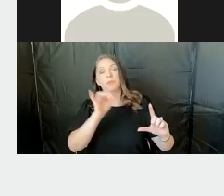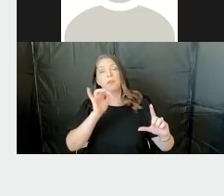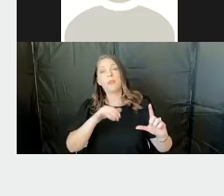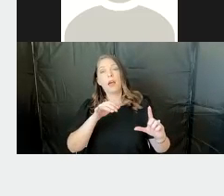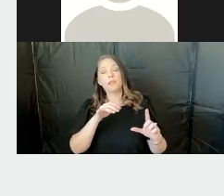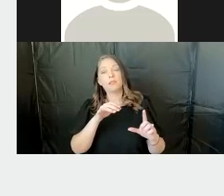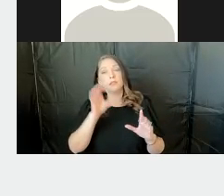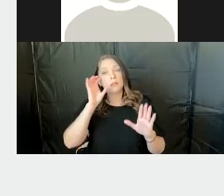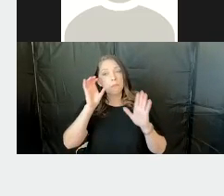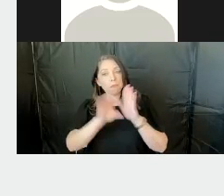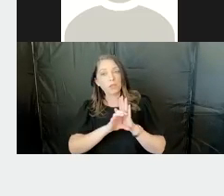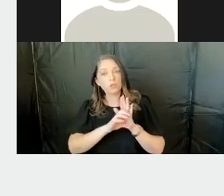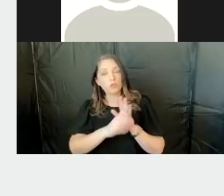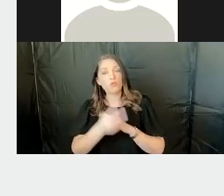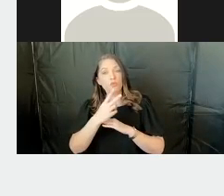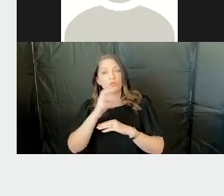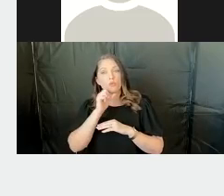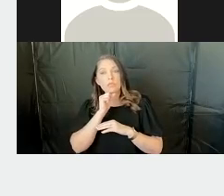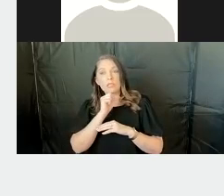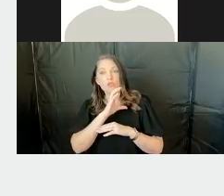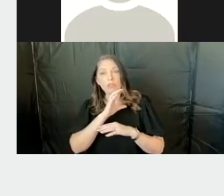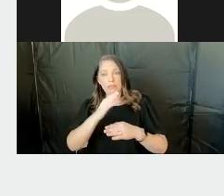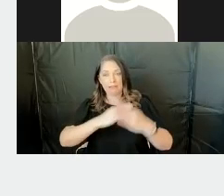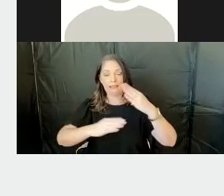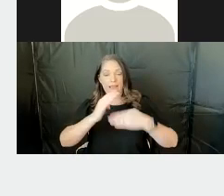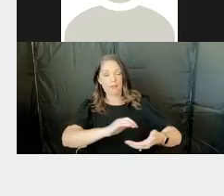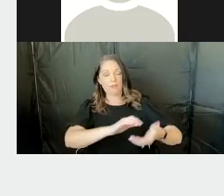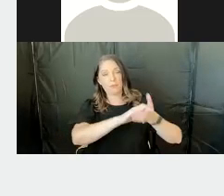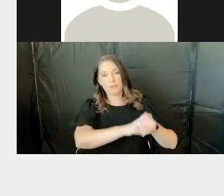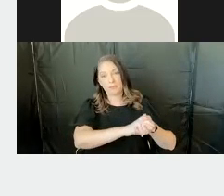person. This person has their hands folded together.